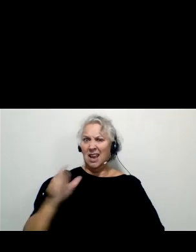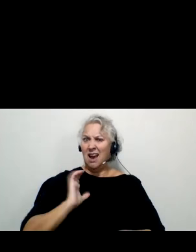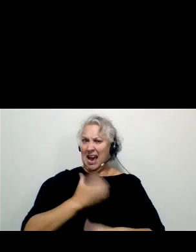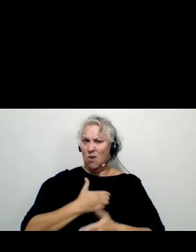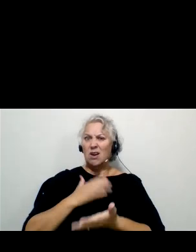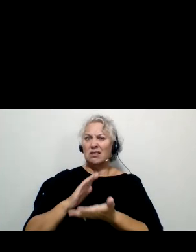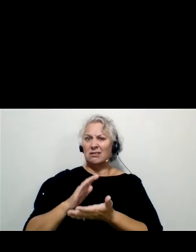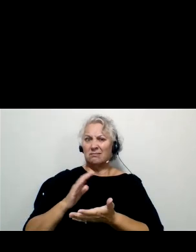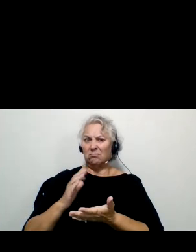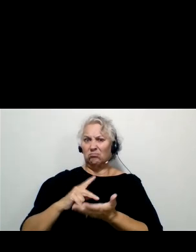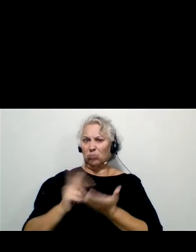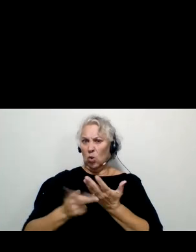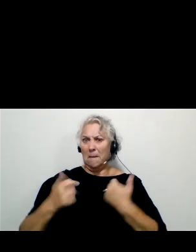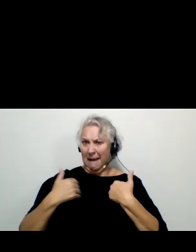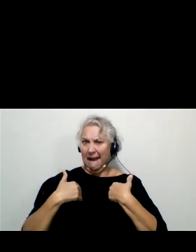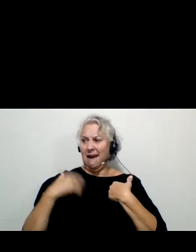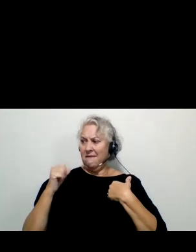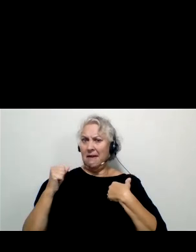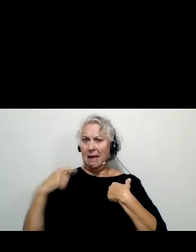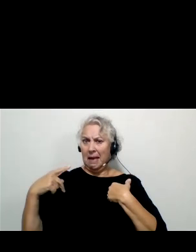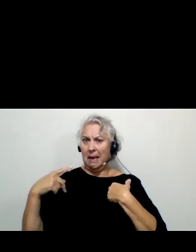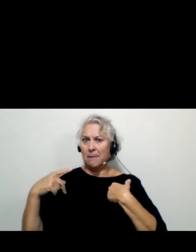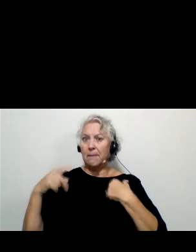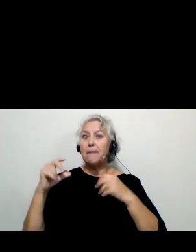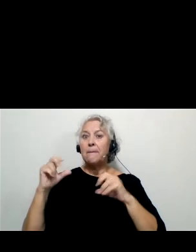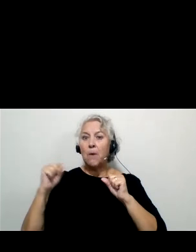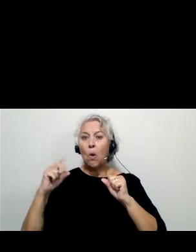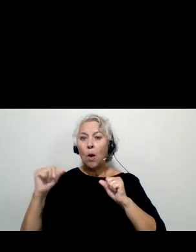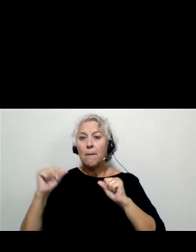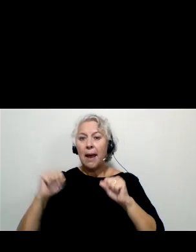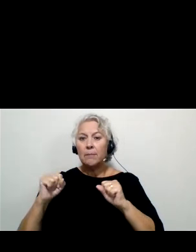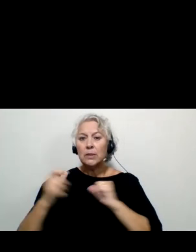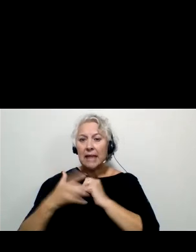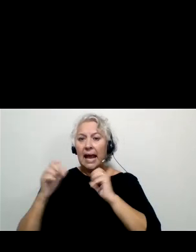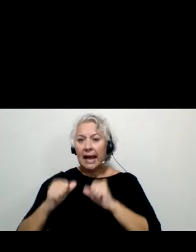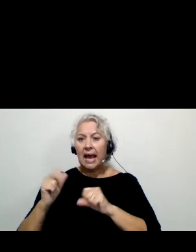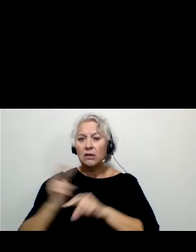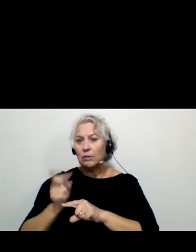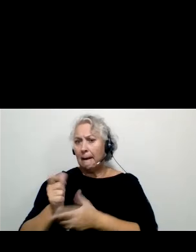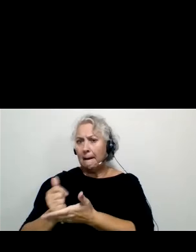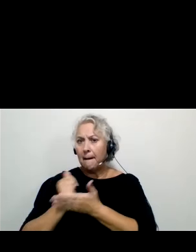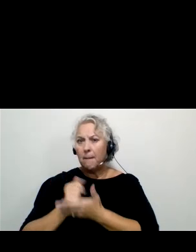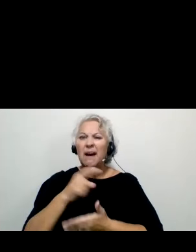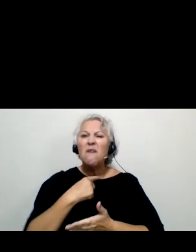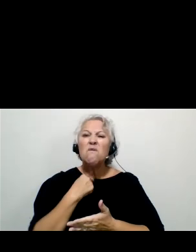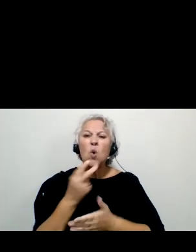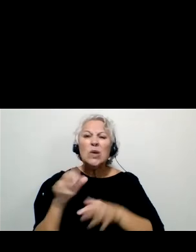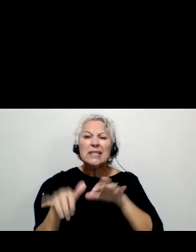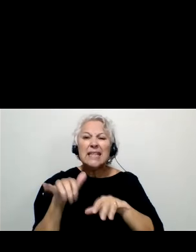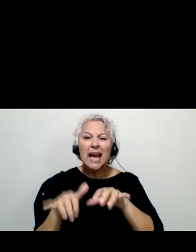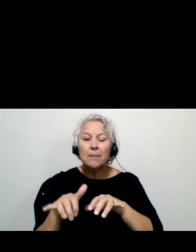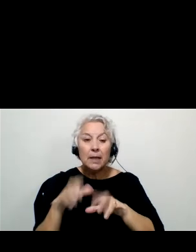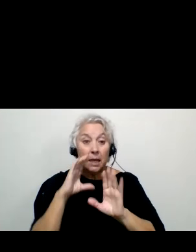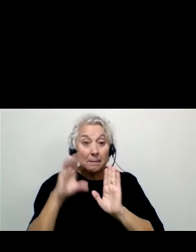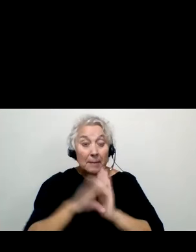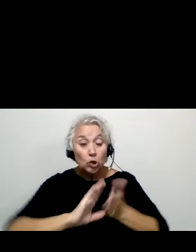programs within them that Oklahoma Able Tech can teach you about that will help you. And so this has voice typing, and so it has a picture of